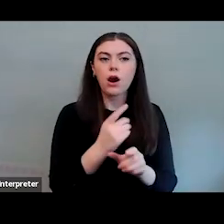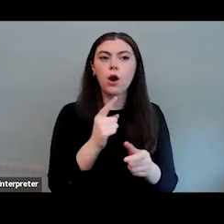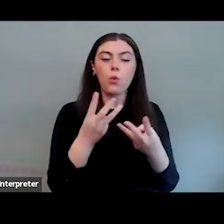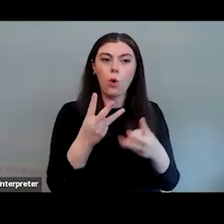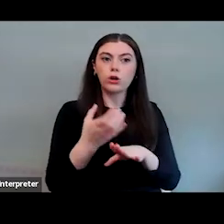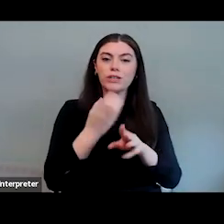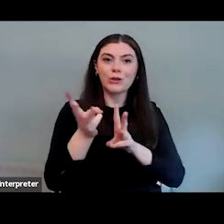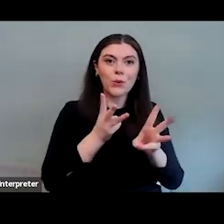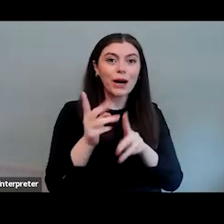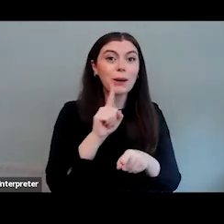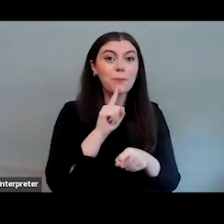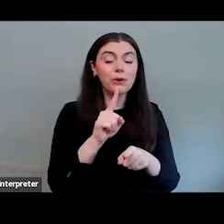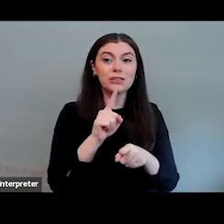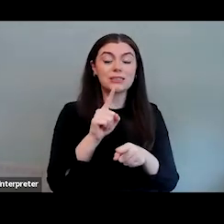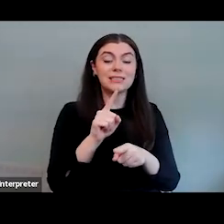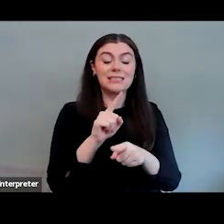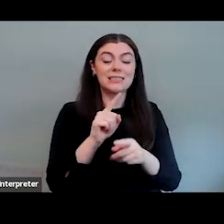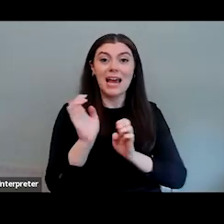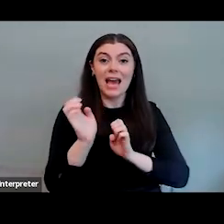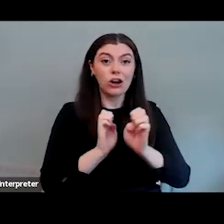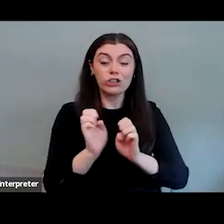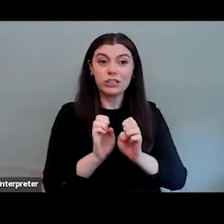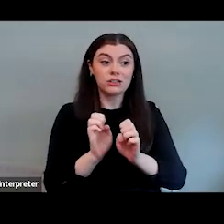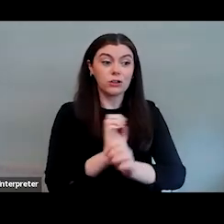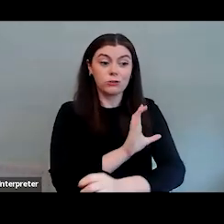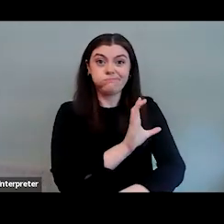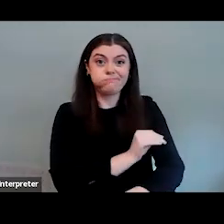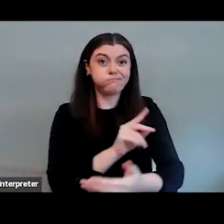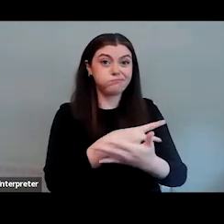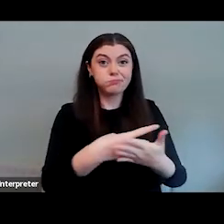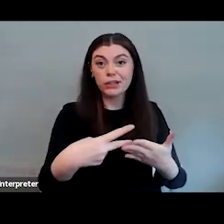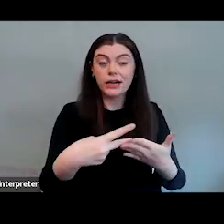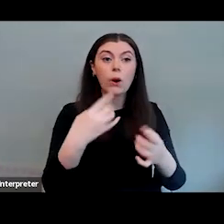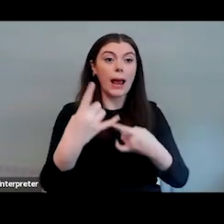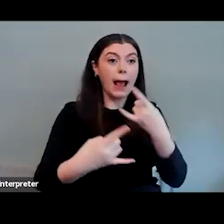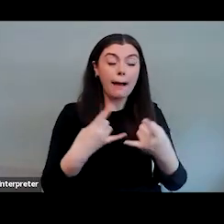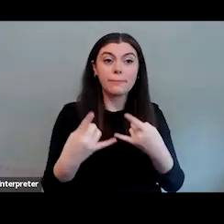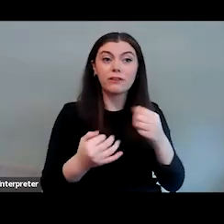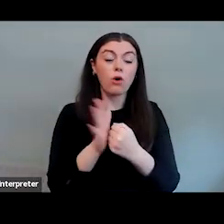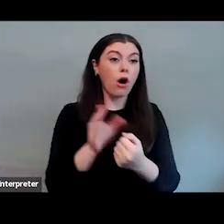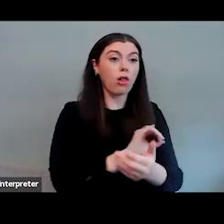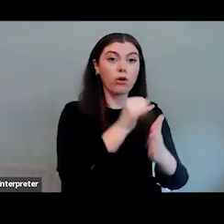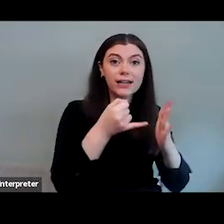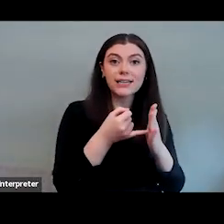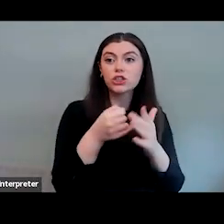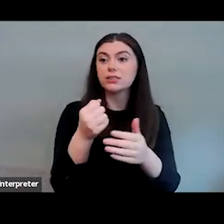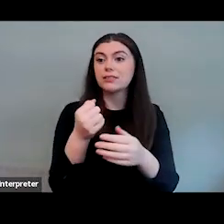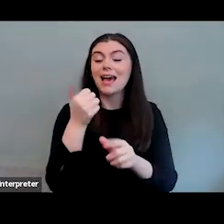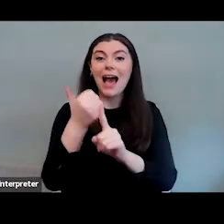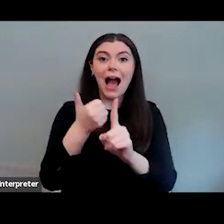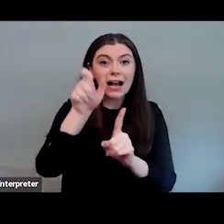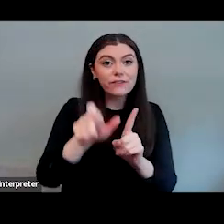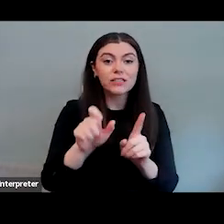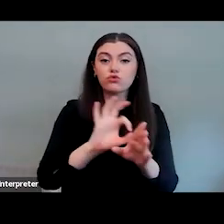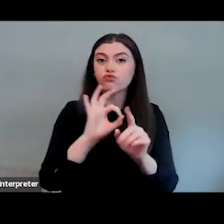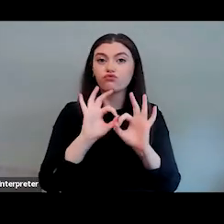but burnout is an issue that activists, collectives, groups also face. And also that we cannot